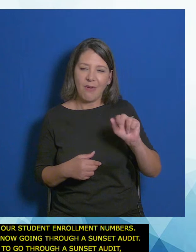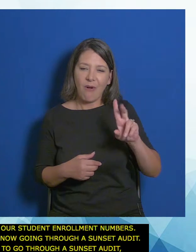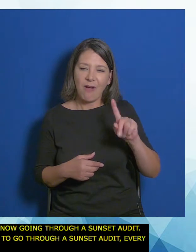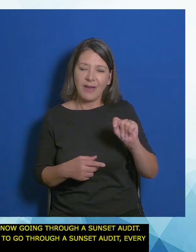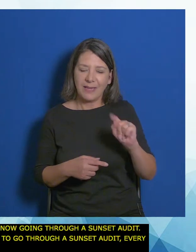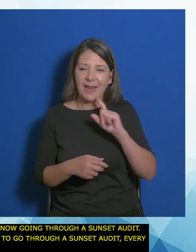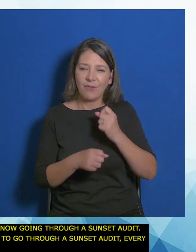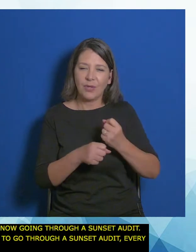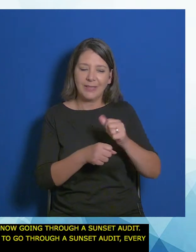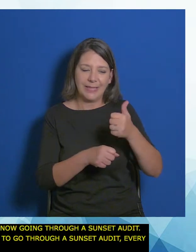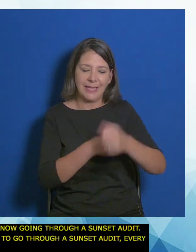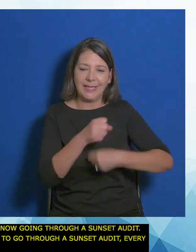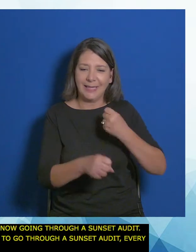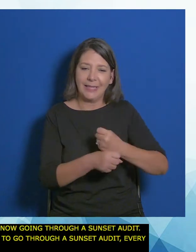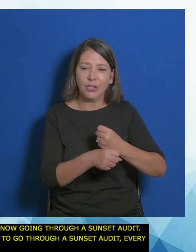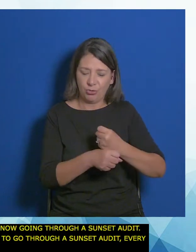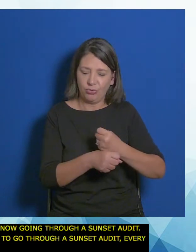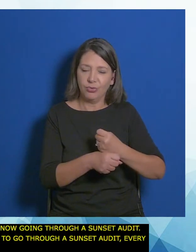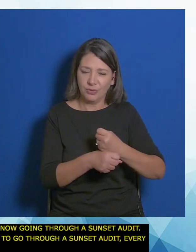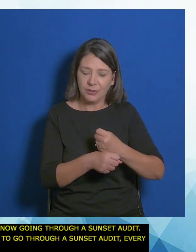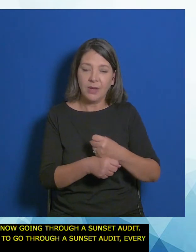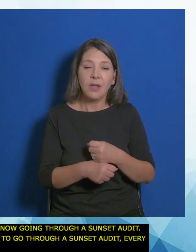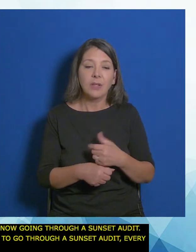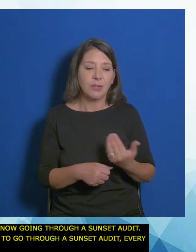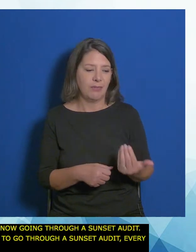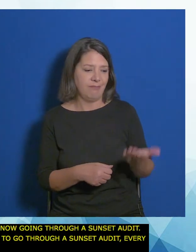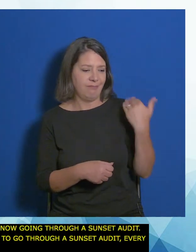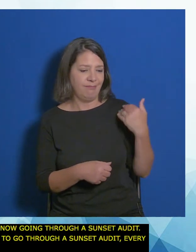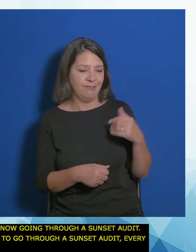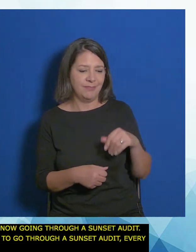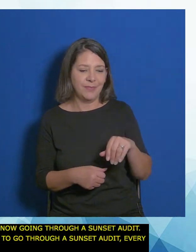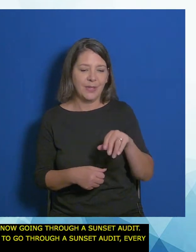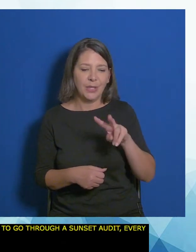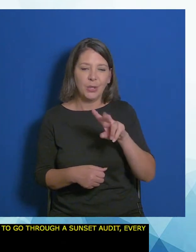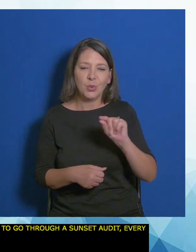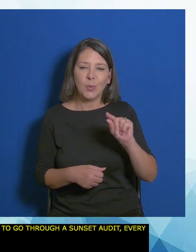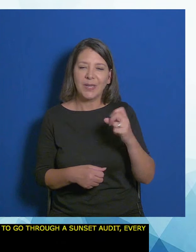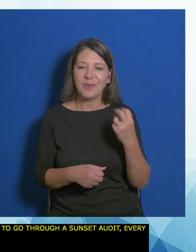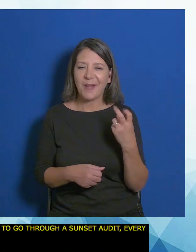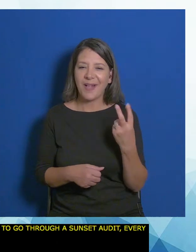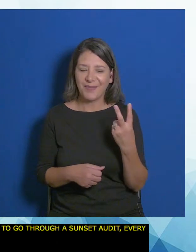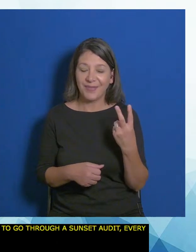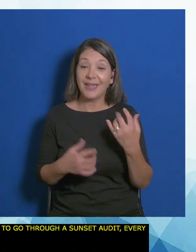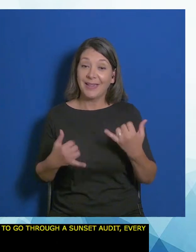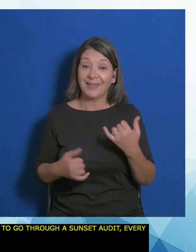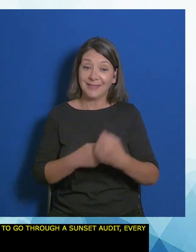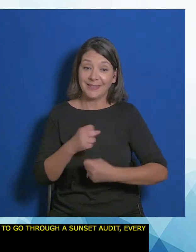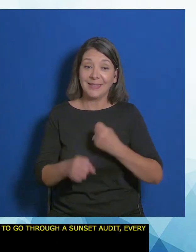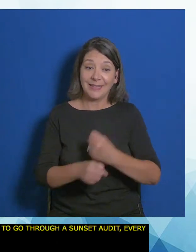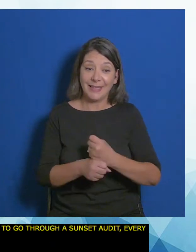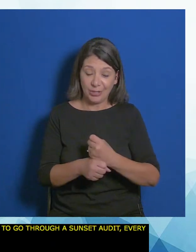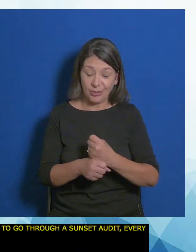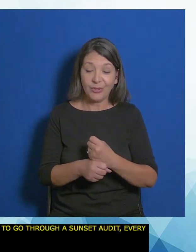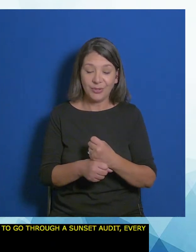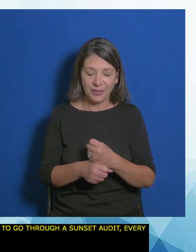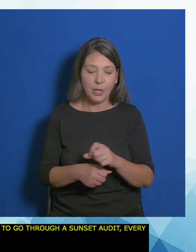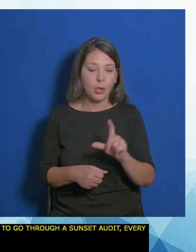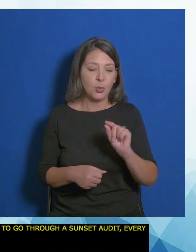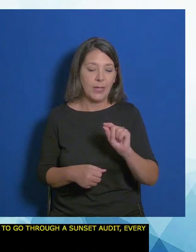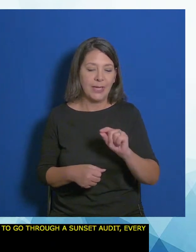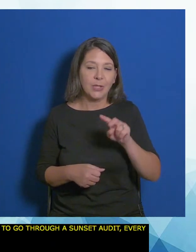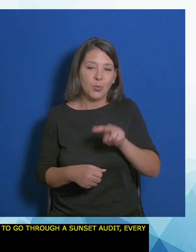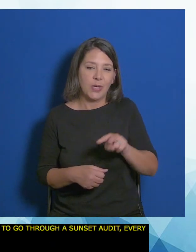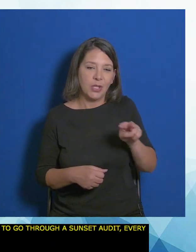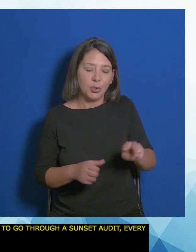one was 2012, which means this year we went through the